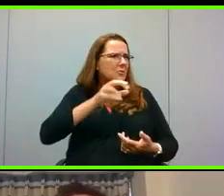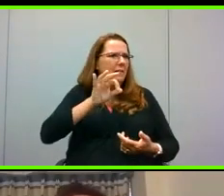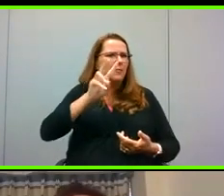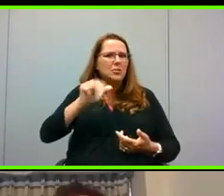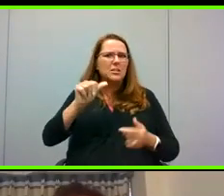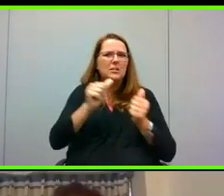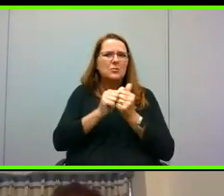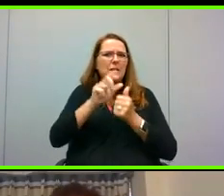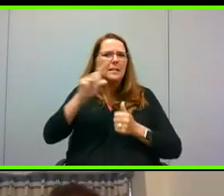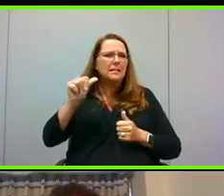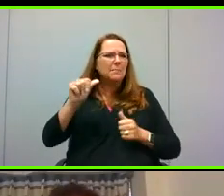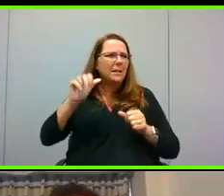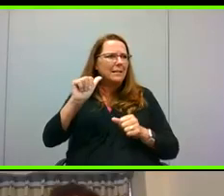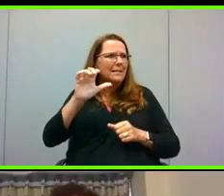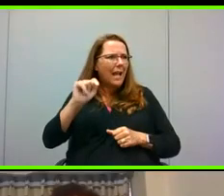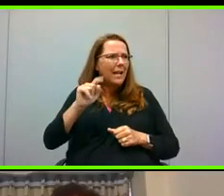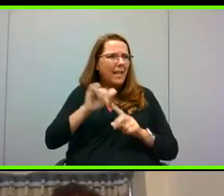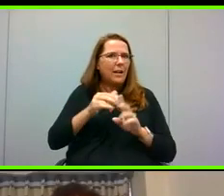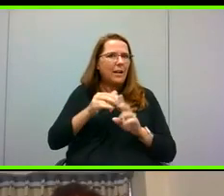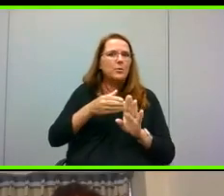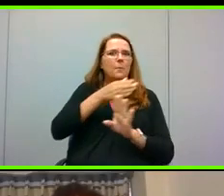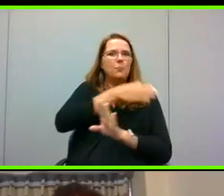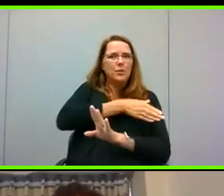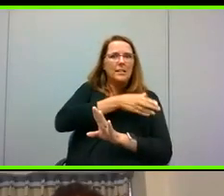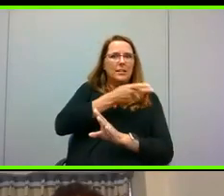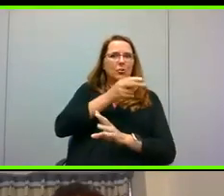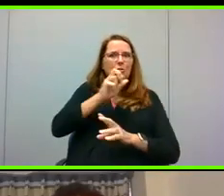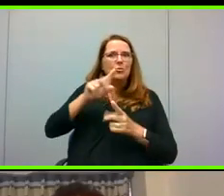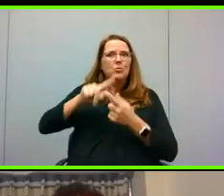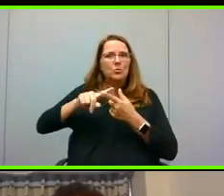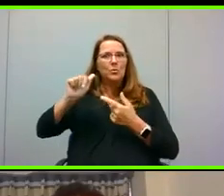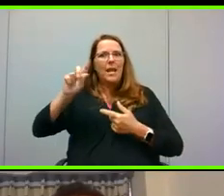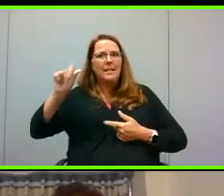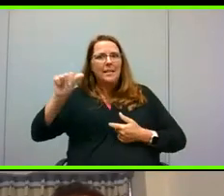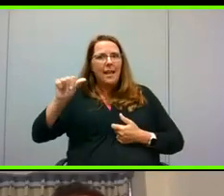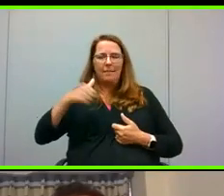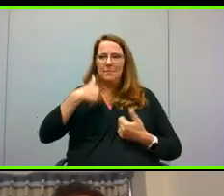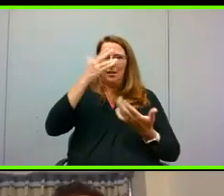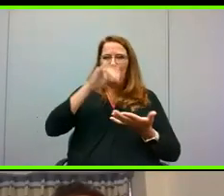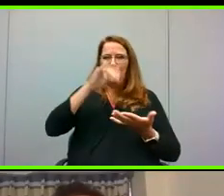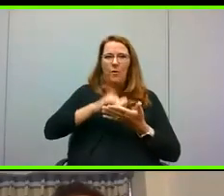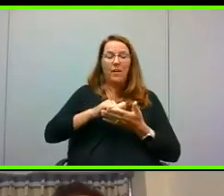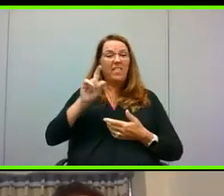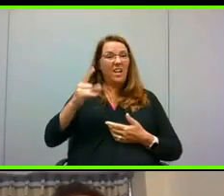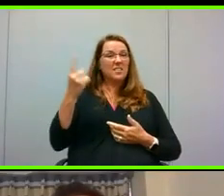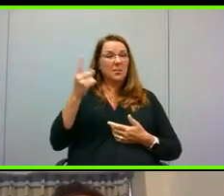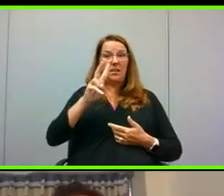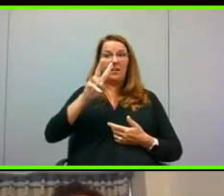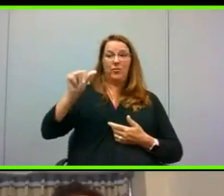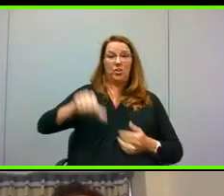Disabilities Act, that it was a precursor to the ADA. So that's something for Virginia to be proud of.